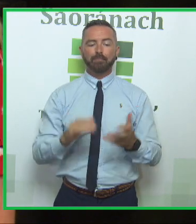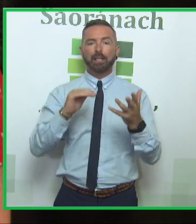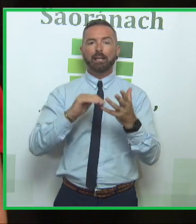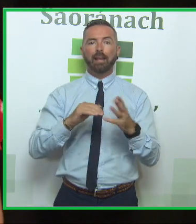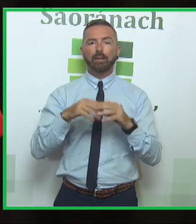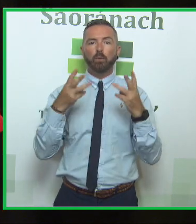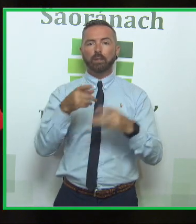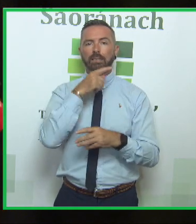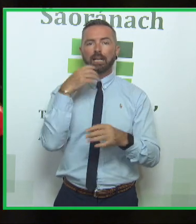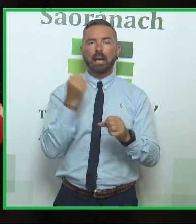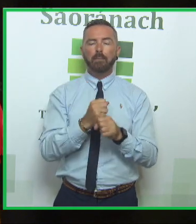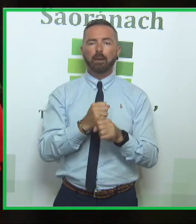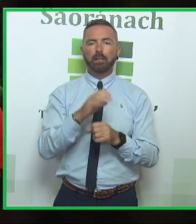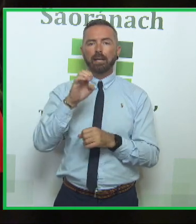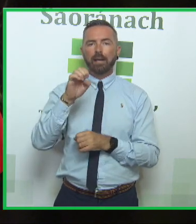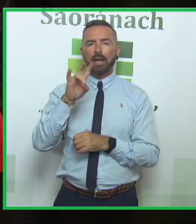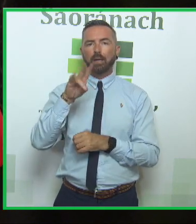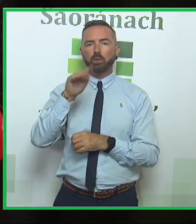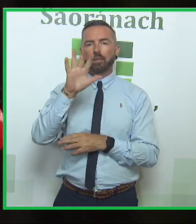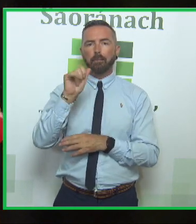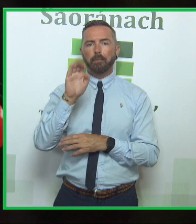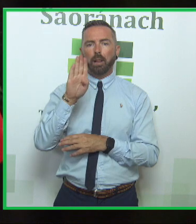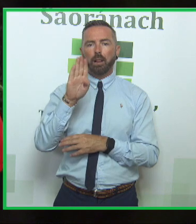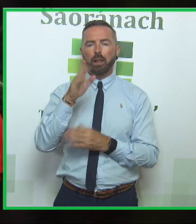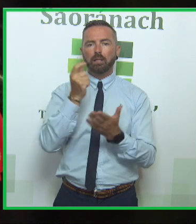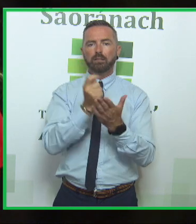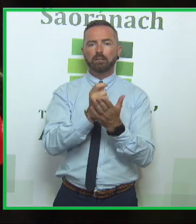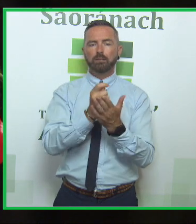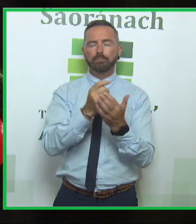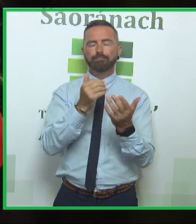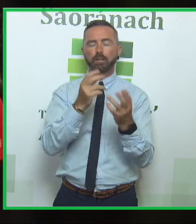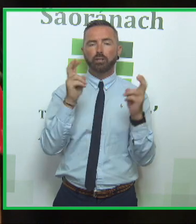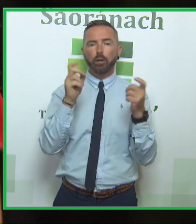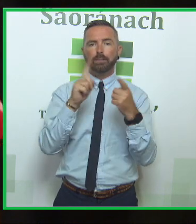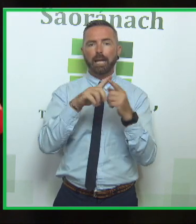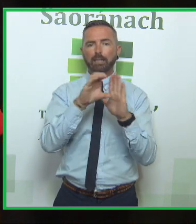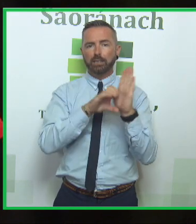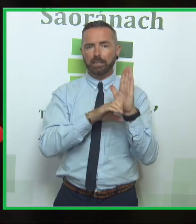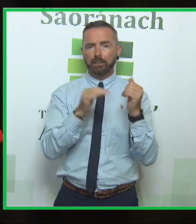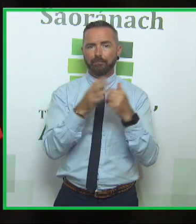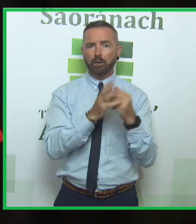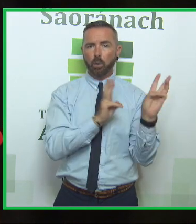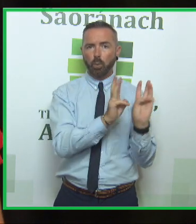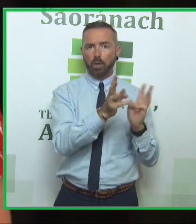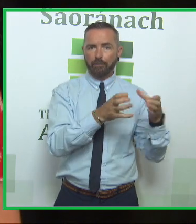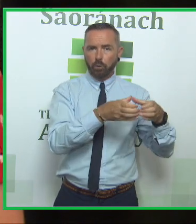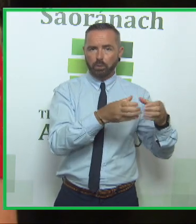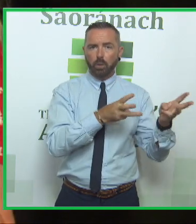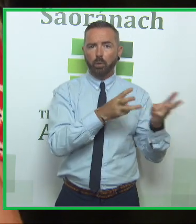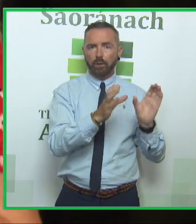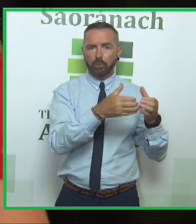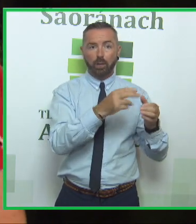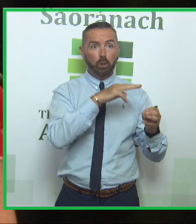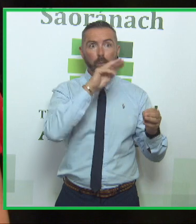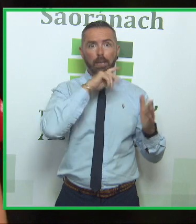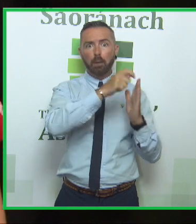about the equitable terms and conditions for the workforce. And when I say the workforce, I don't just mean, you know, the project workers